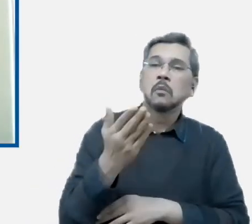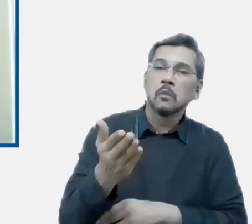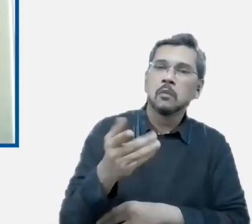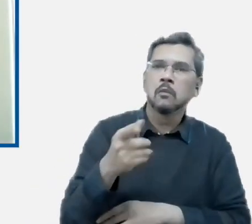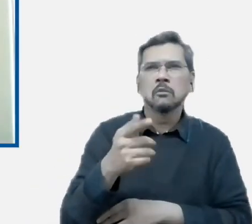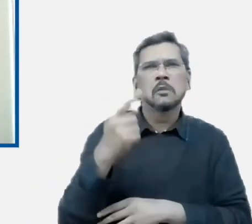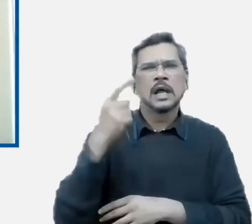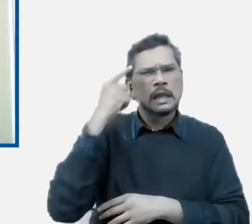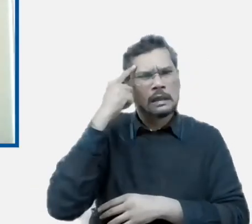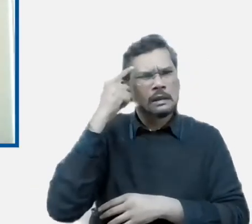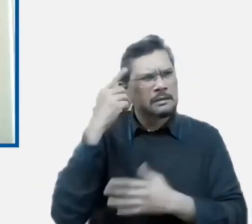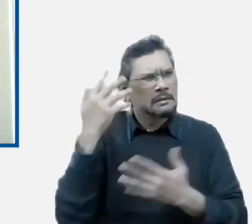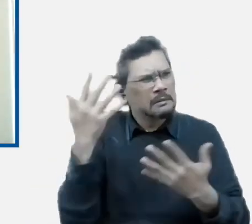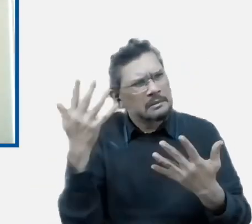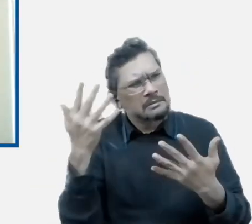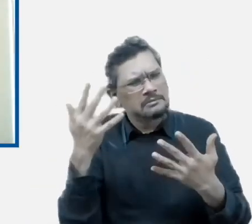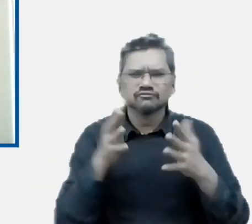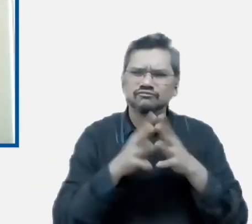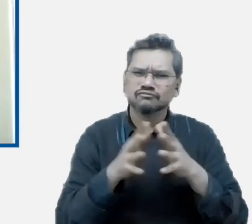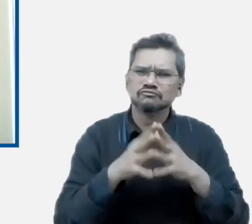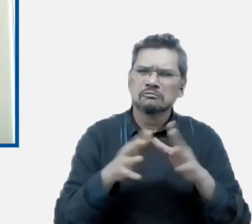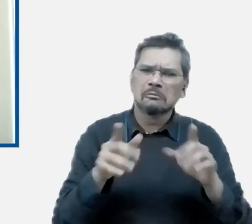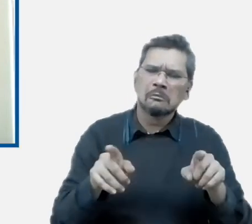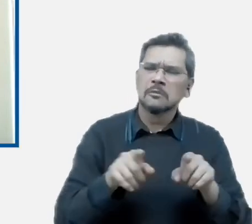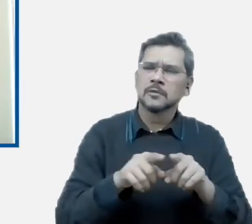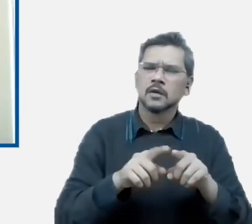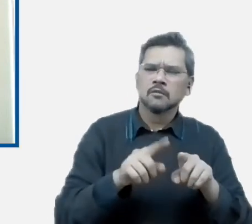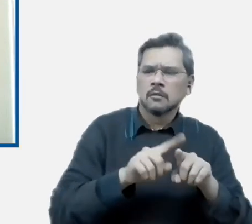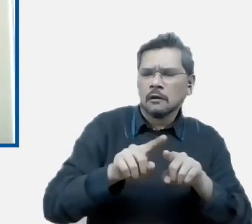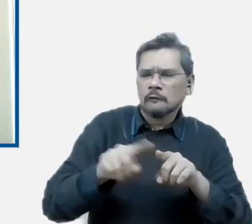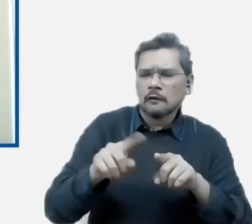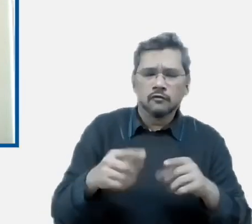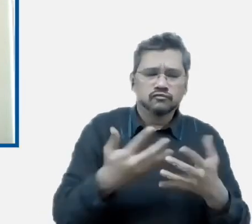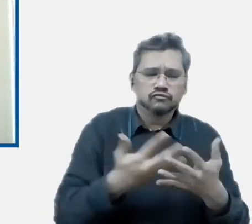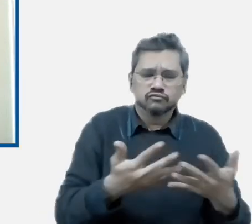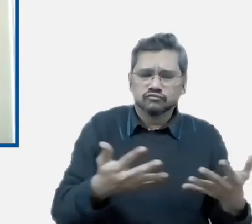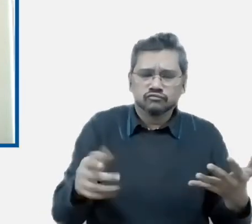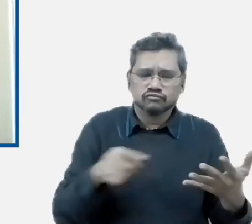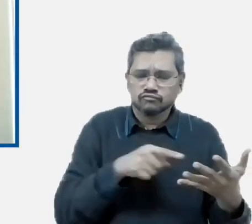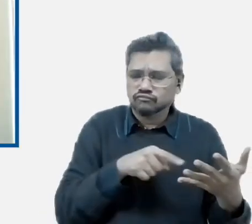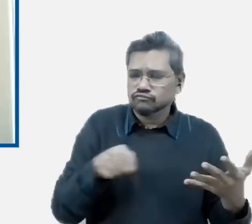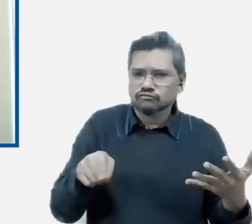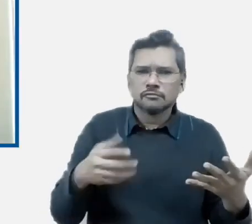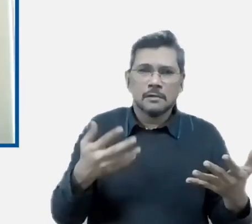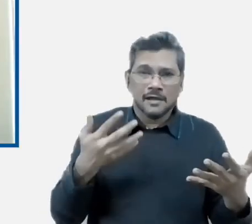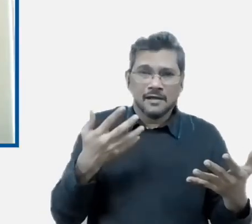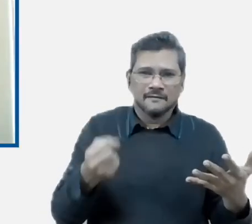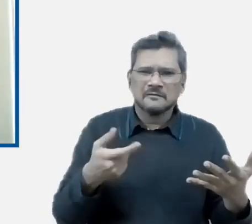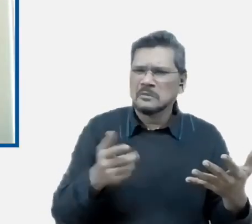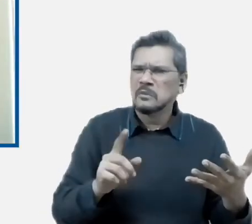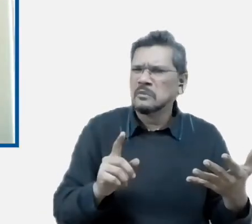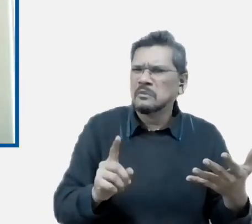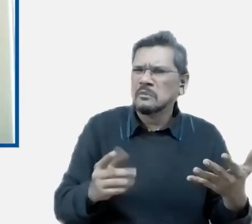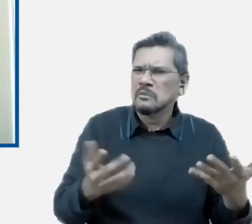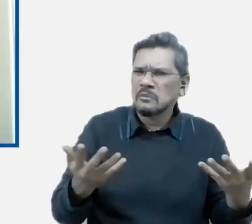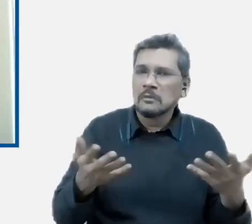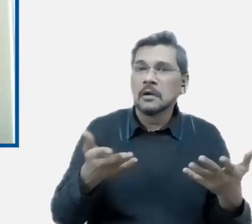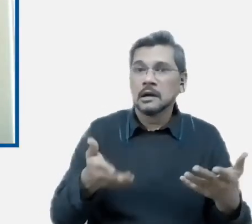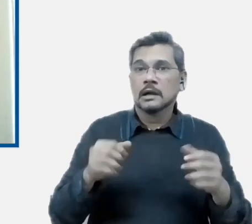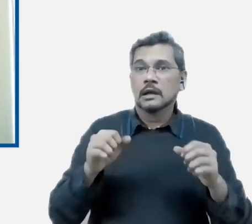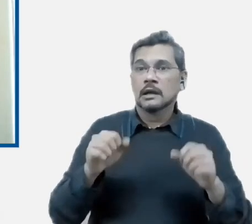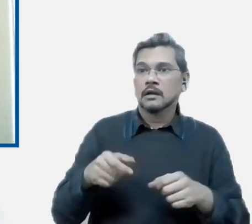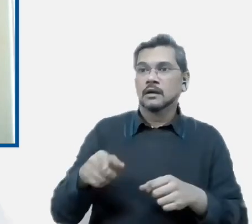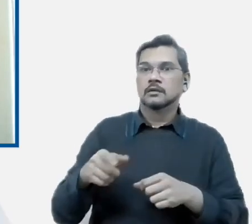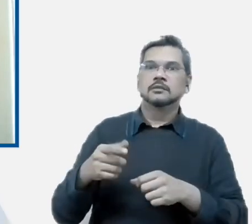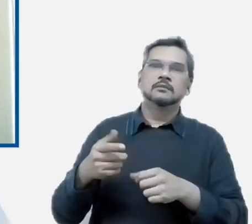assessment methodologies, and risk information do urban managers and your partners require in order to be able to address disaster